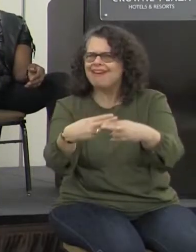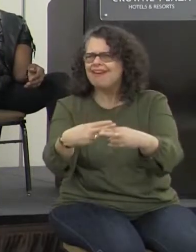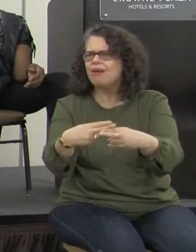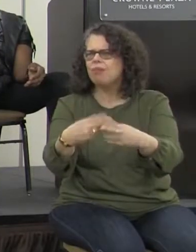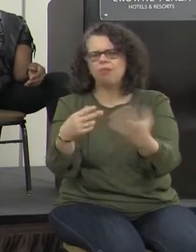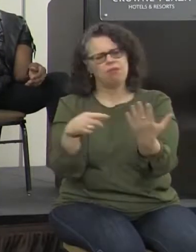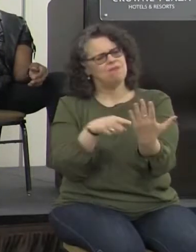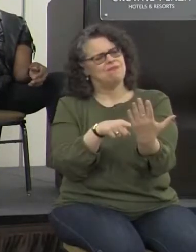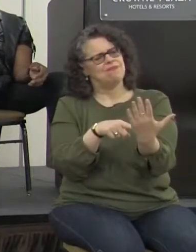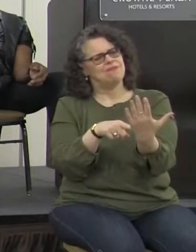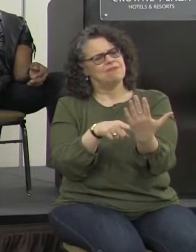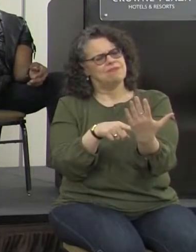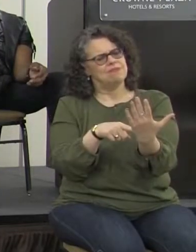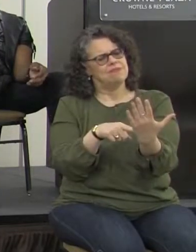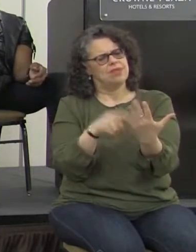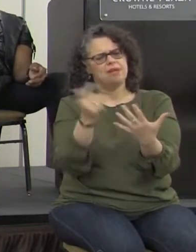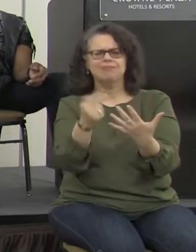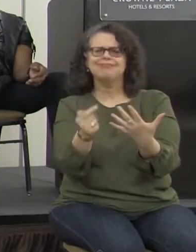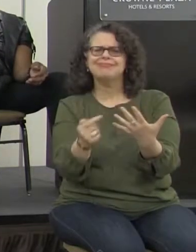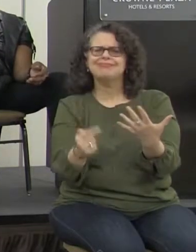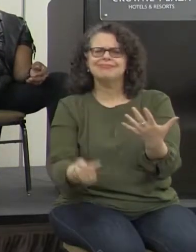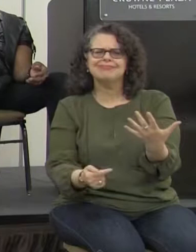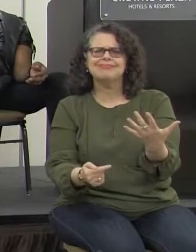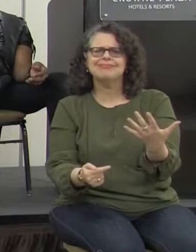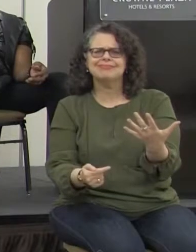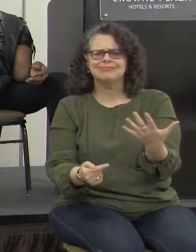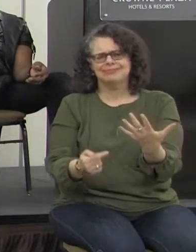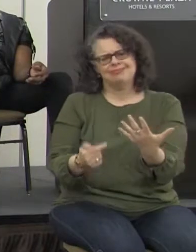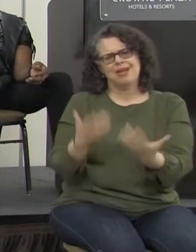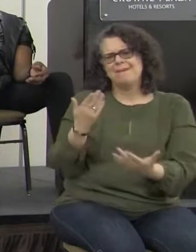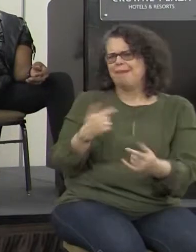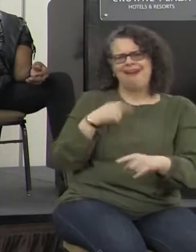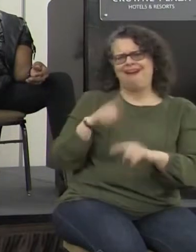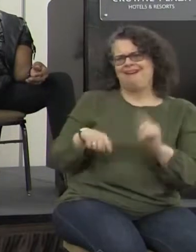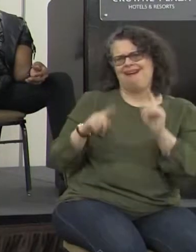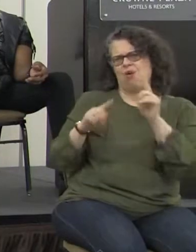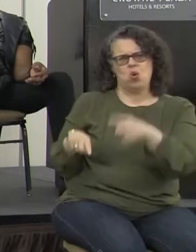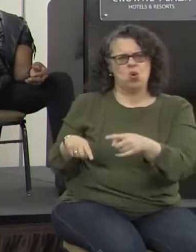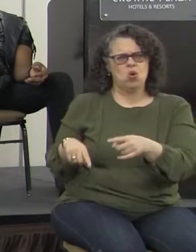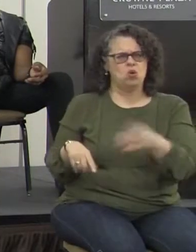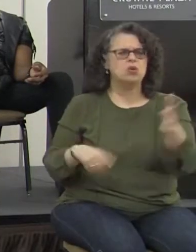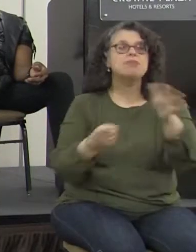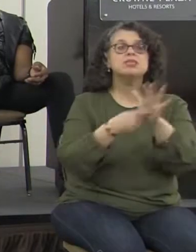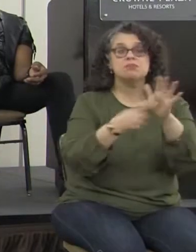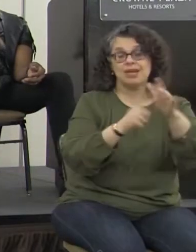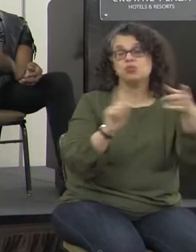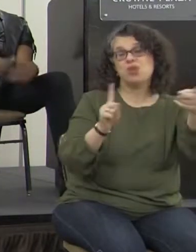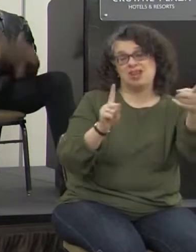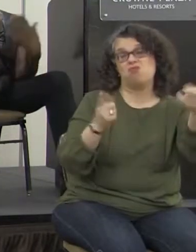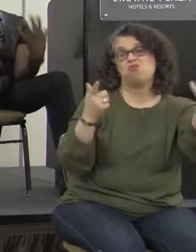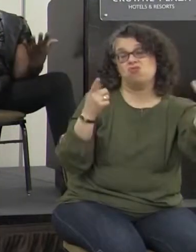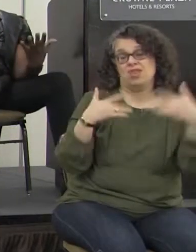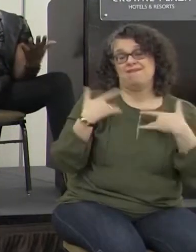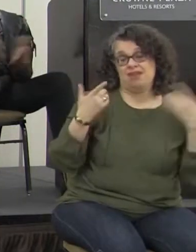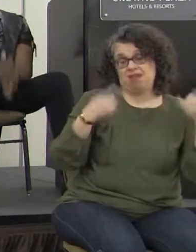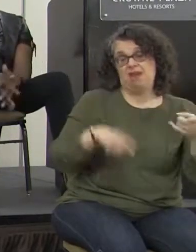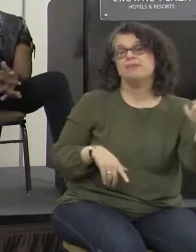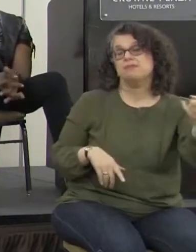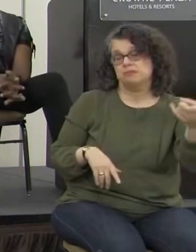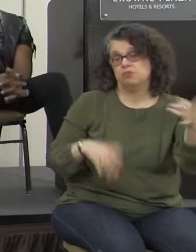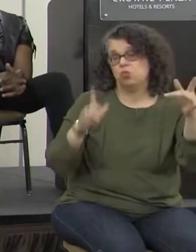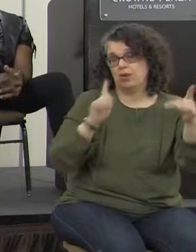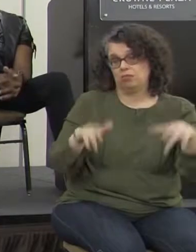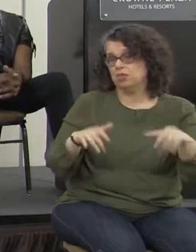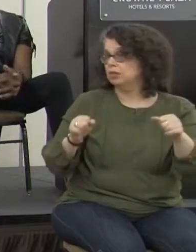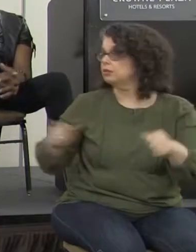of key things that are going to get your mind working in a certain direction. Right. So,